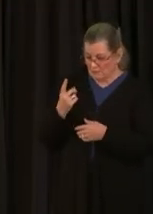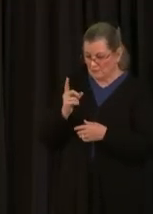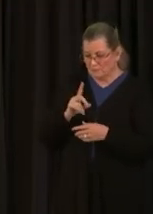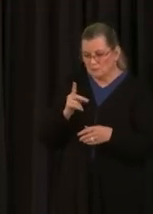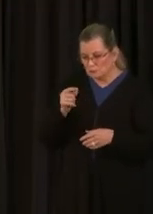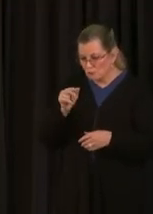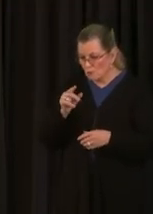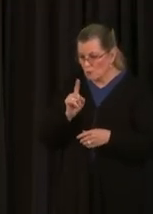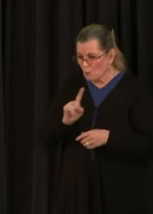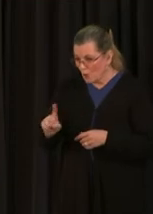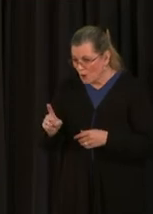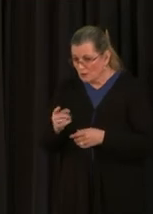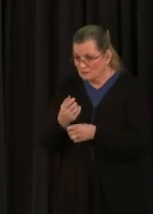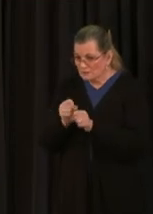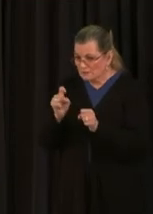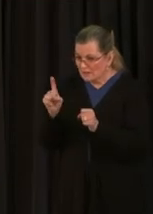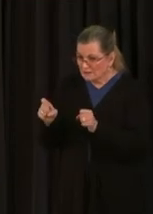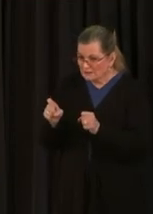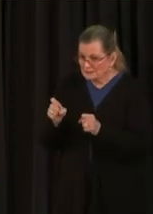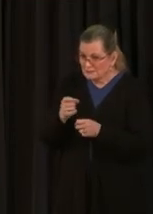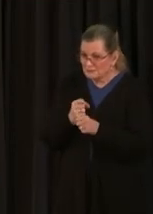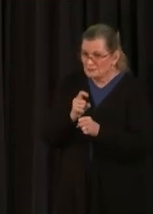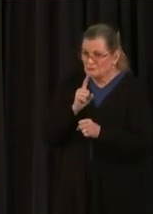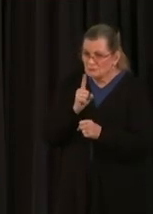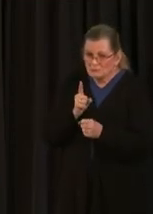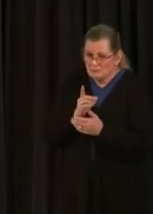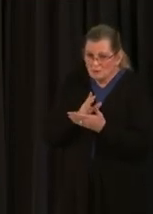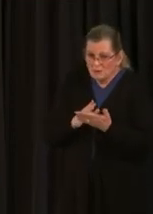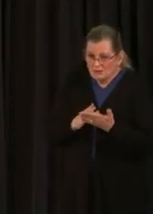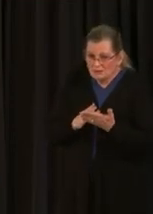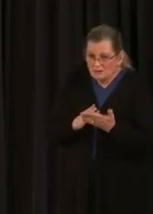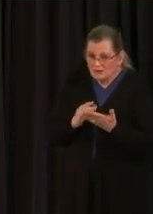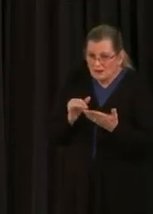safety. Thank you.